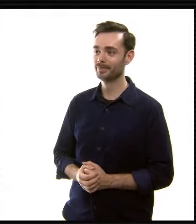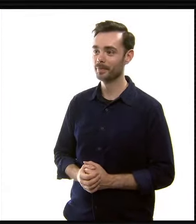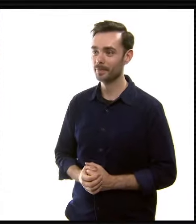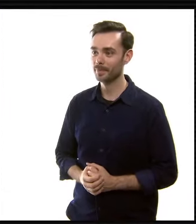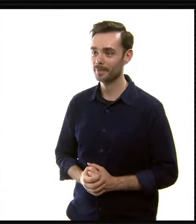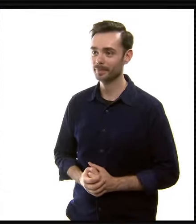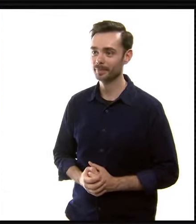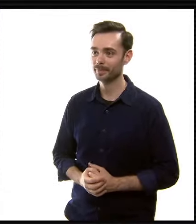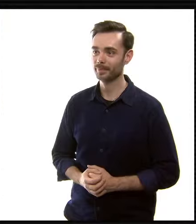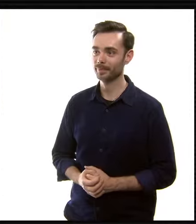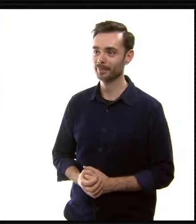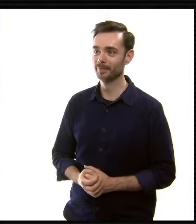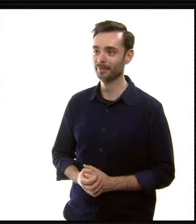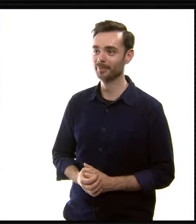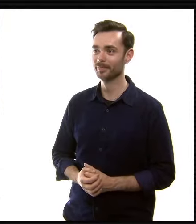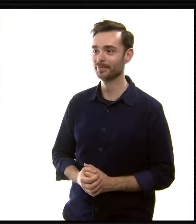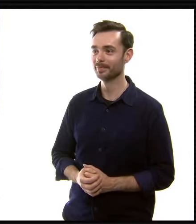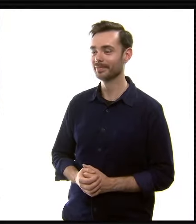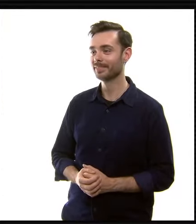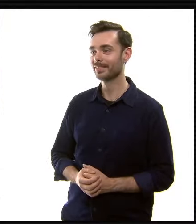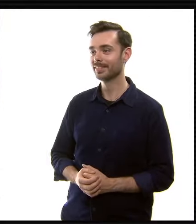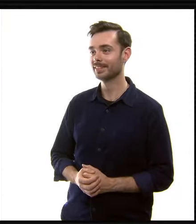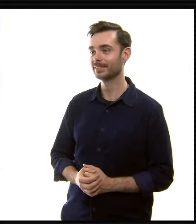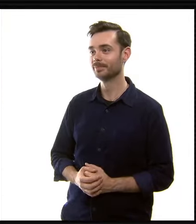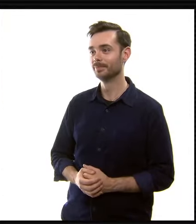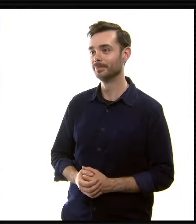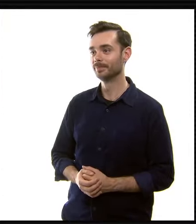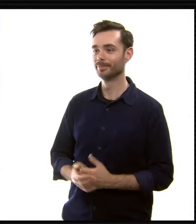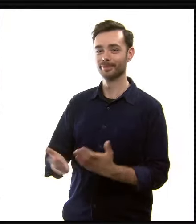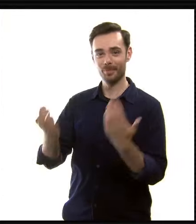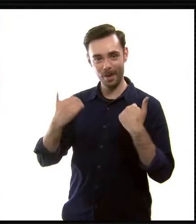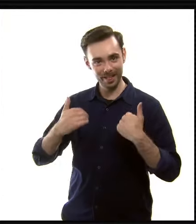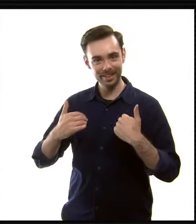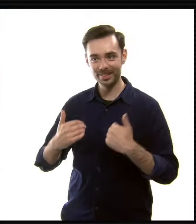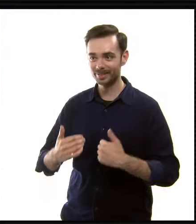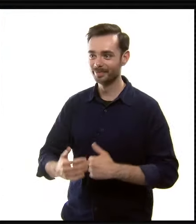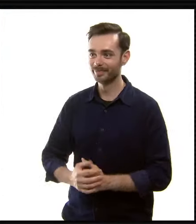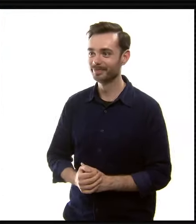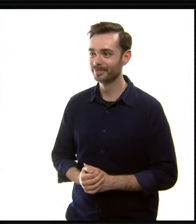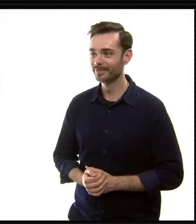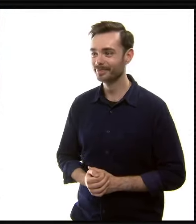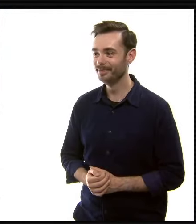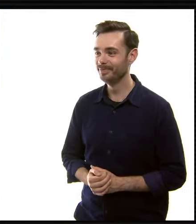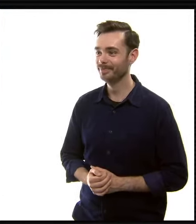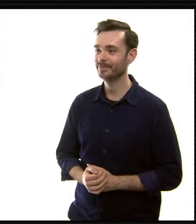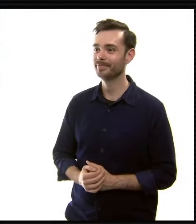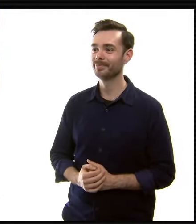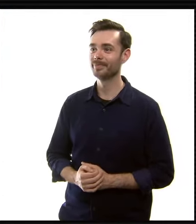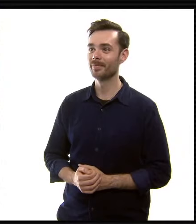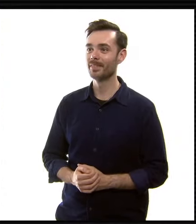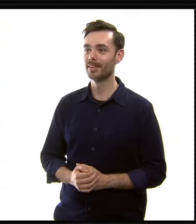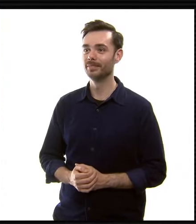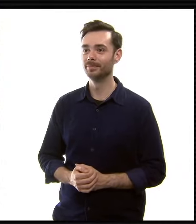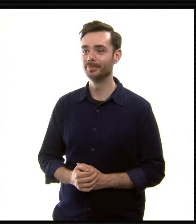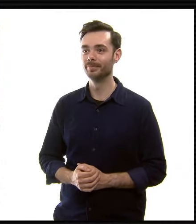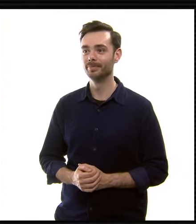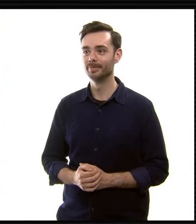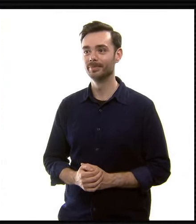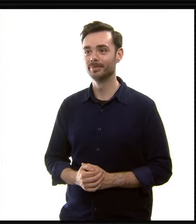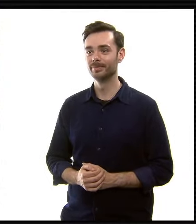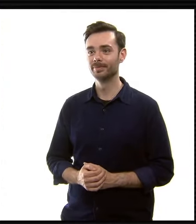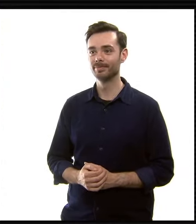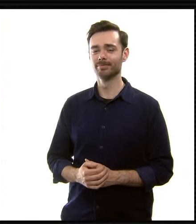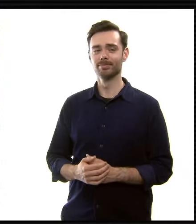Hey. Welcome. Please, sit. Welcome. It's kind of crazy to think about it, isn't it? This year is the